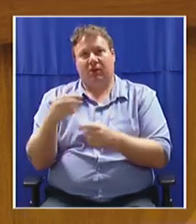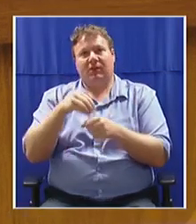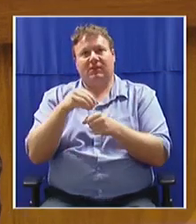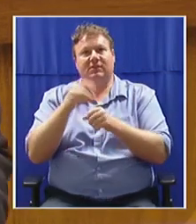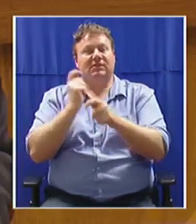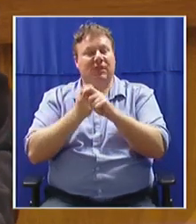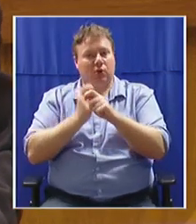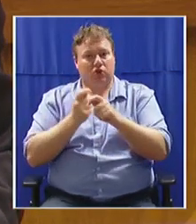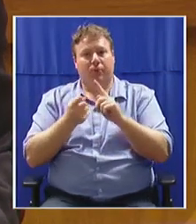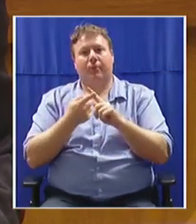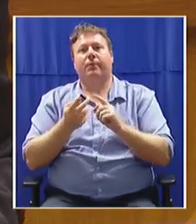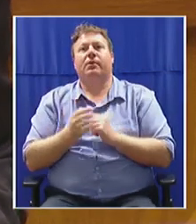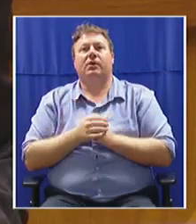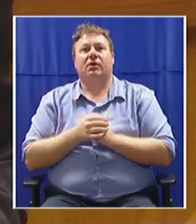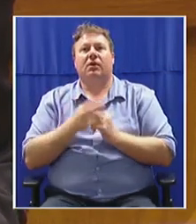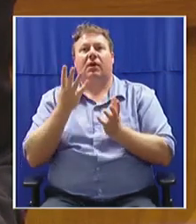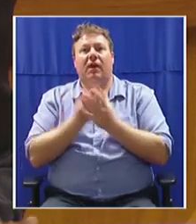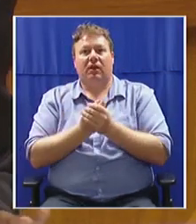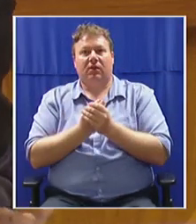township and